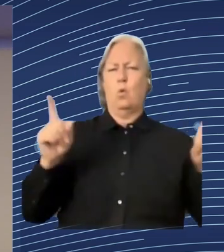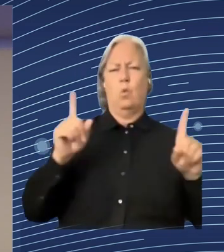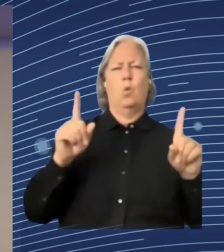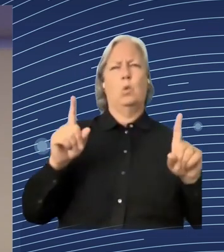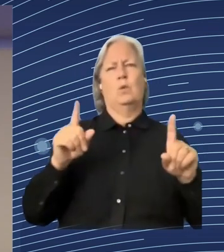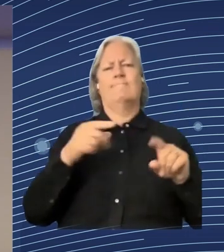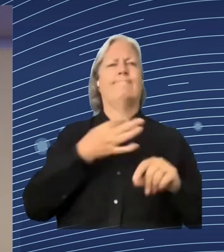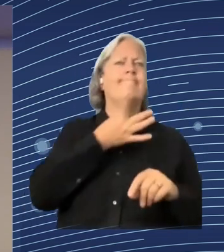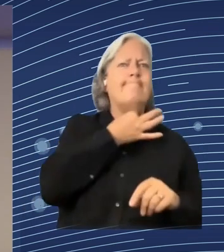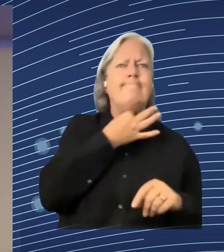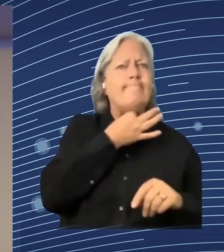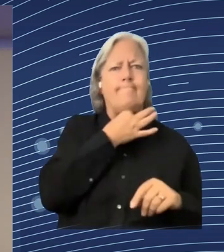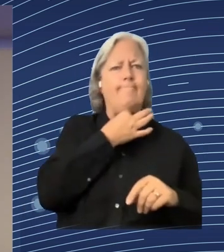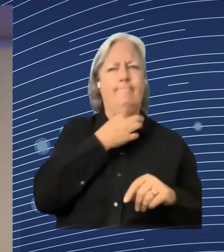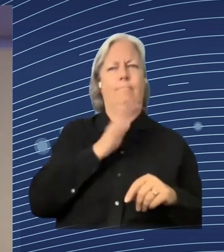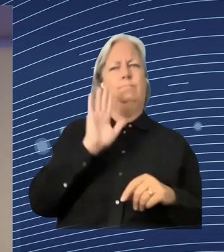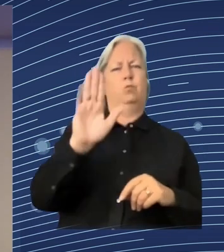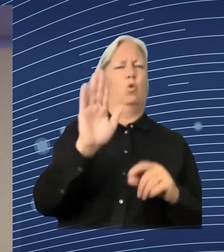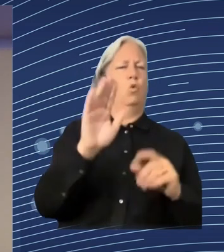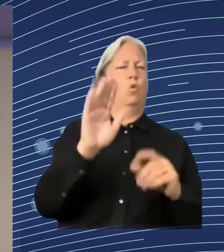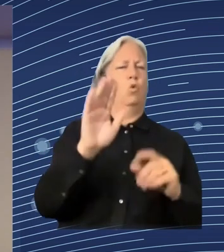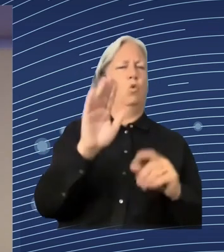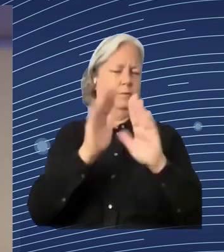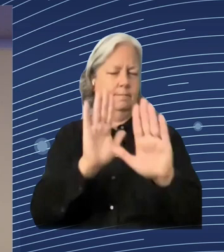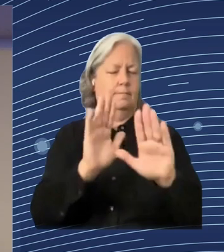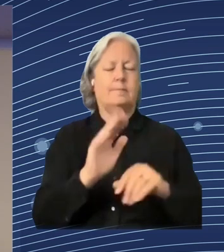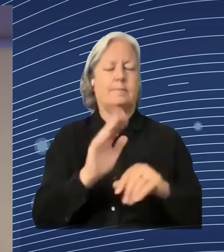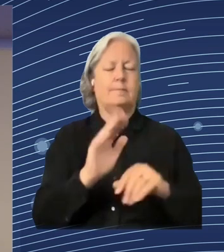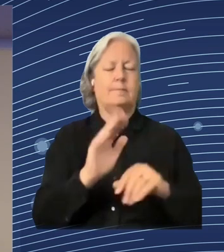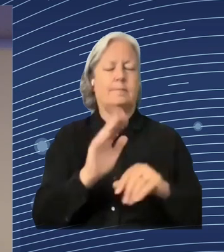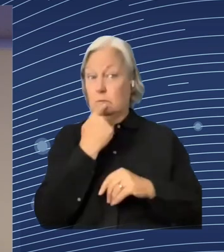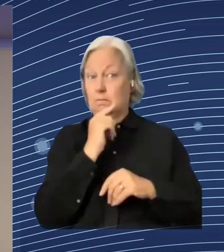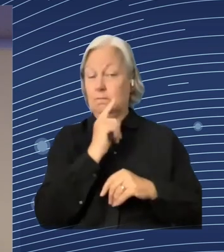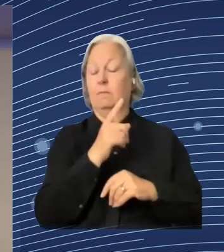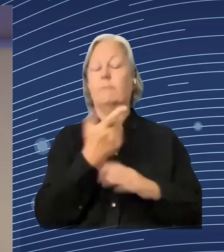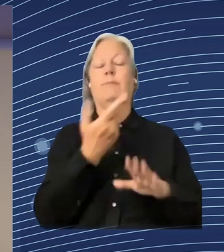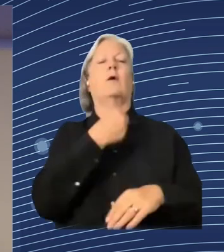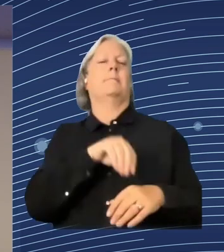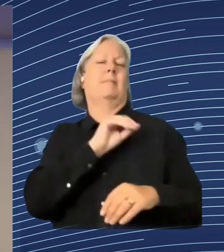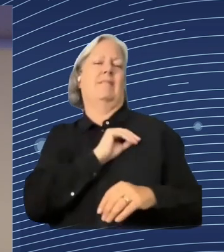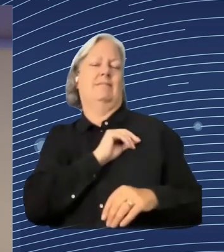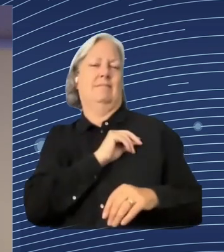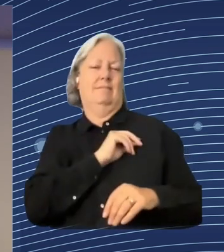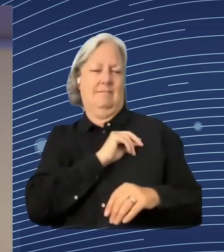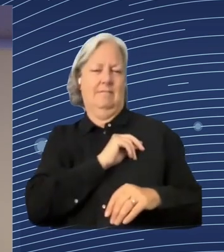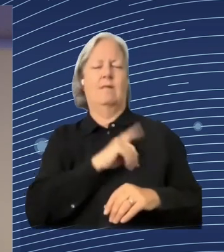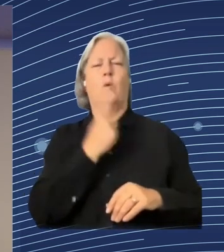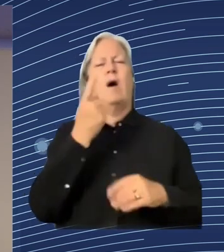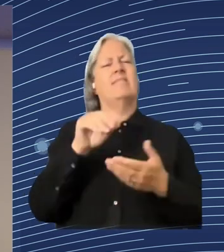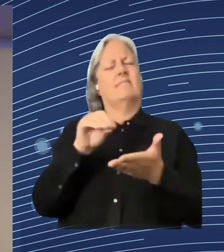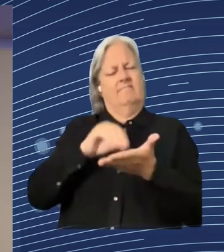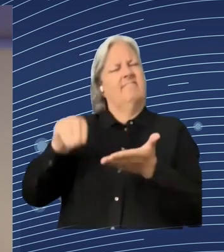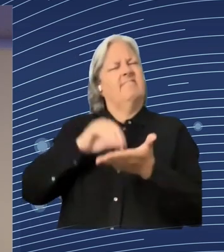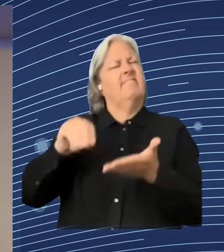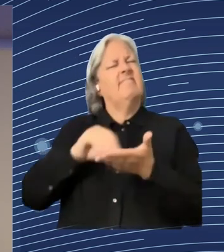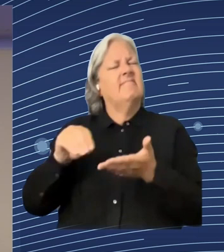mention two cases. One. In Spain, there's a journalist fellow